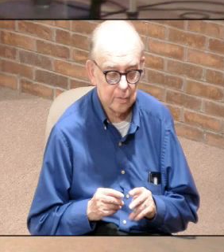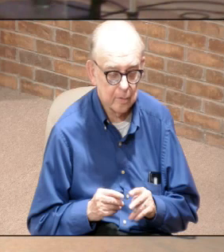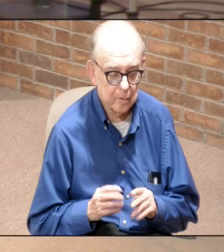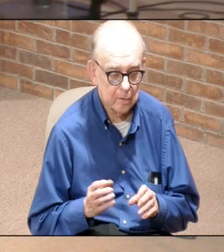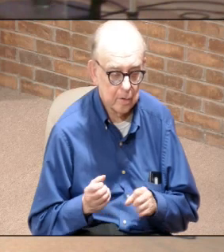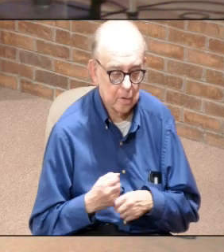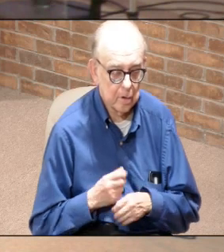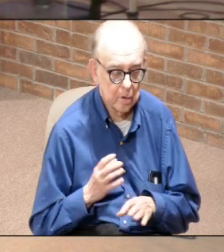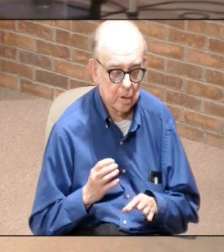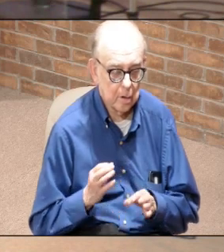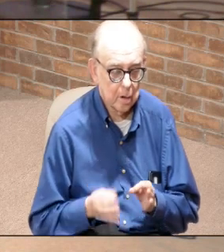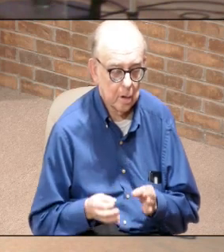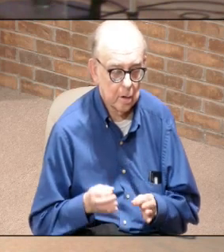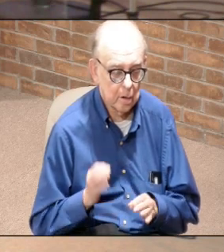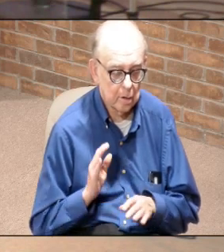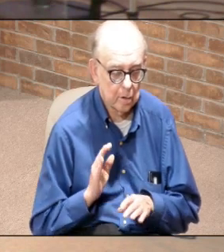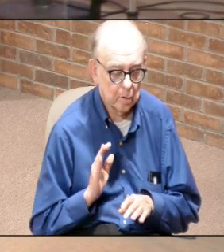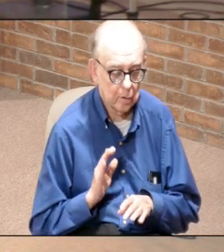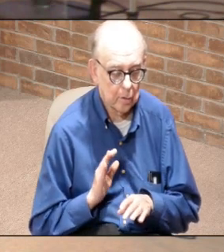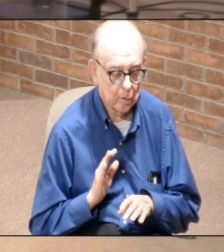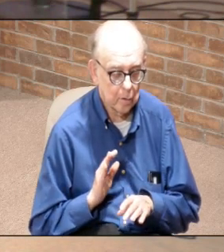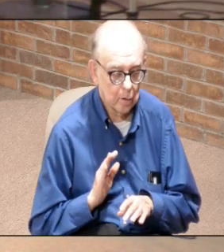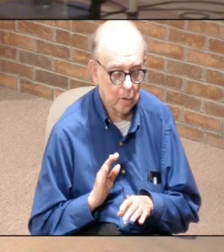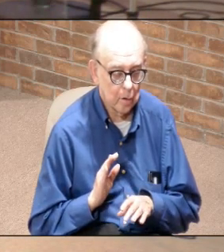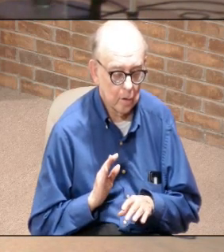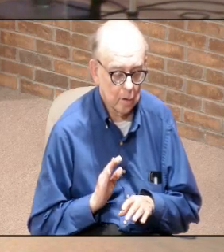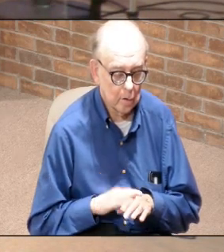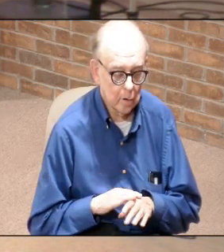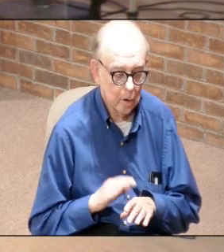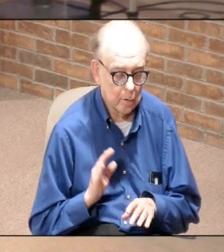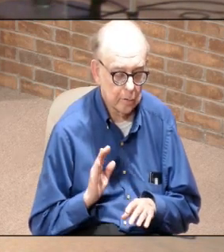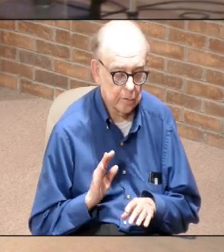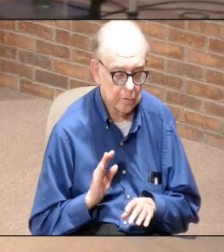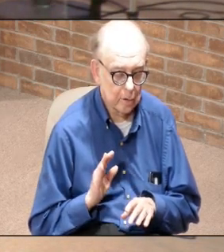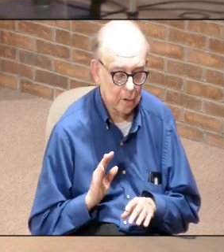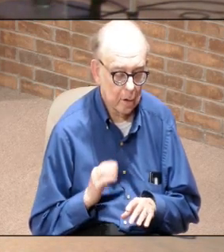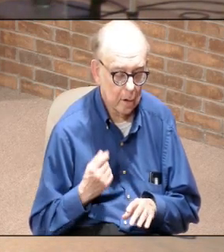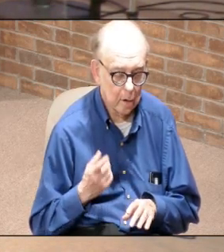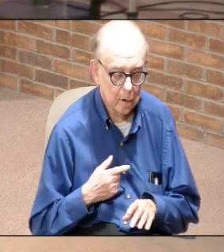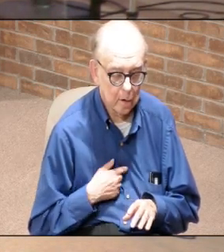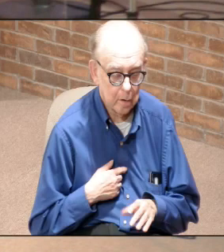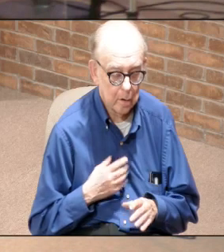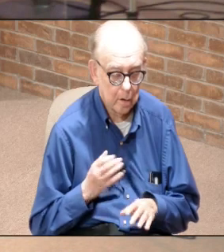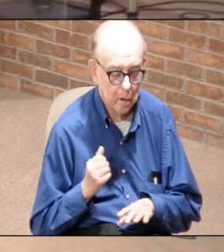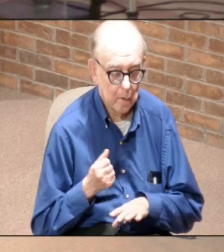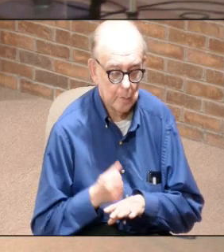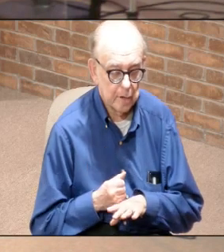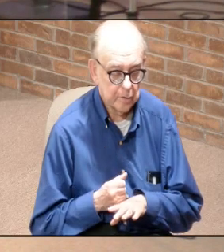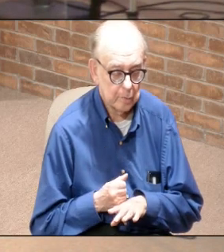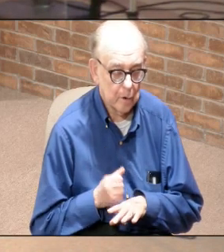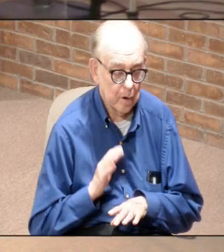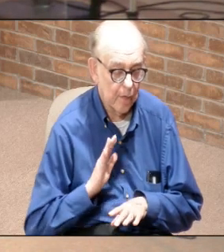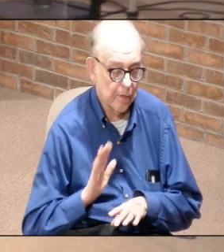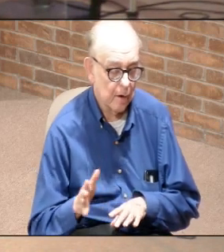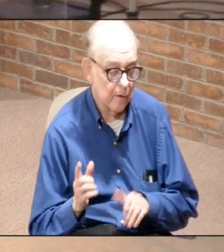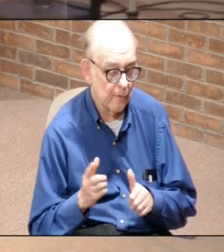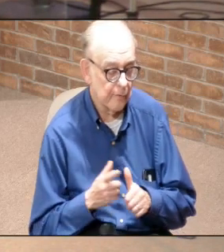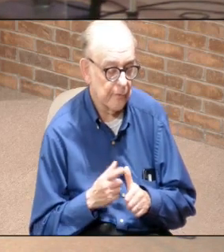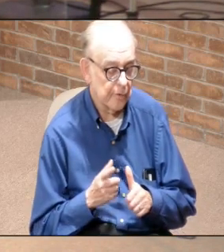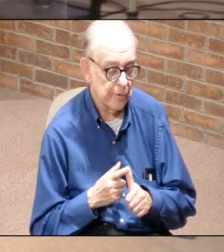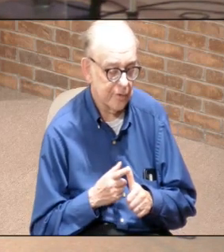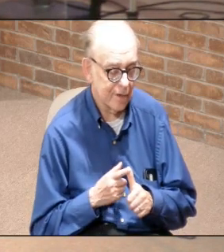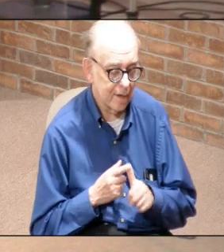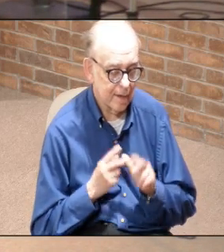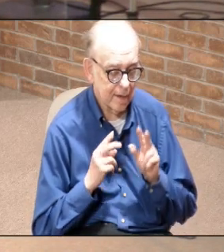to make judgment calls on us based upon their first impressions. And we